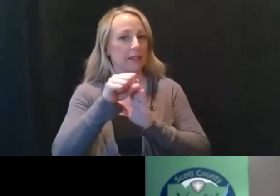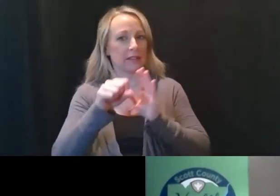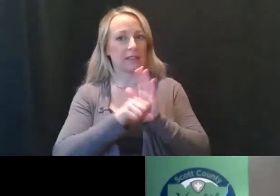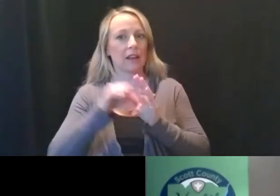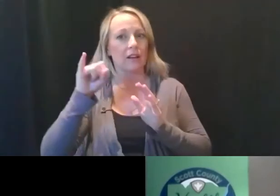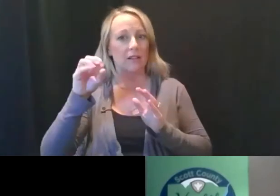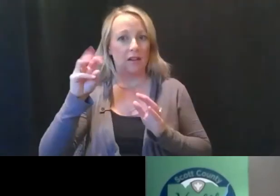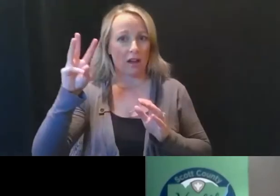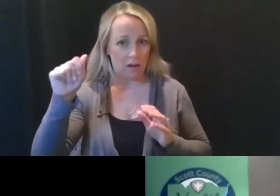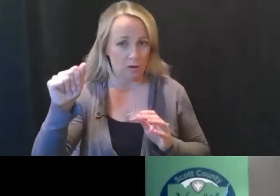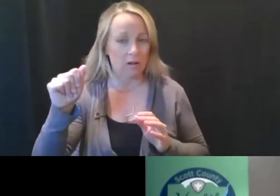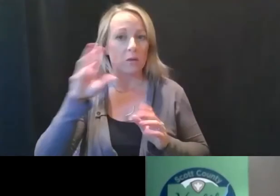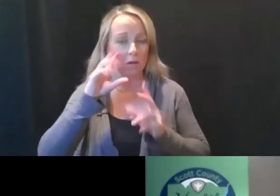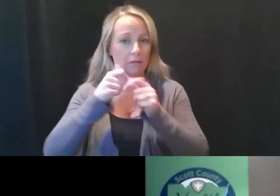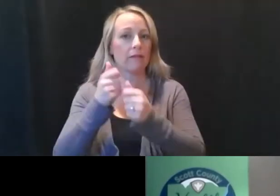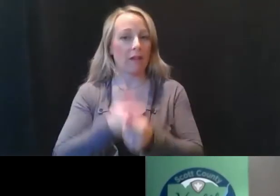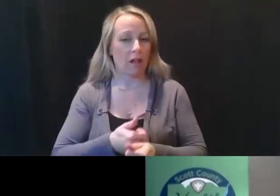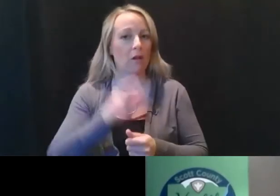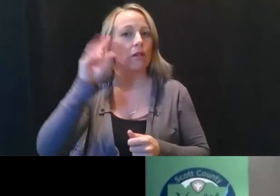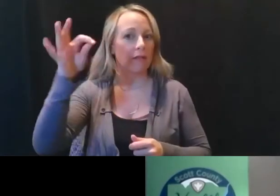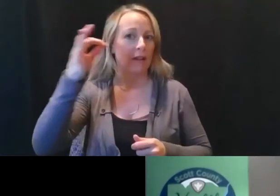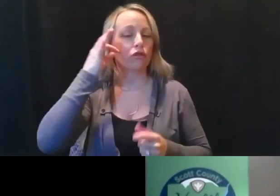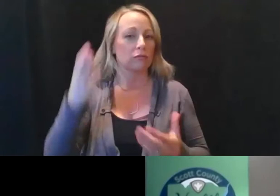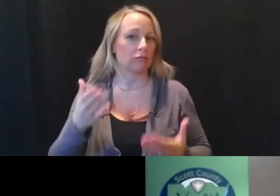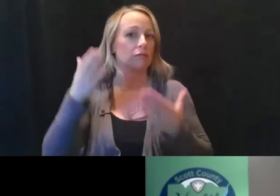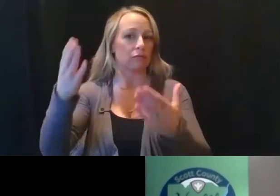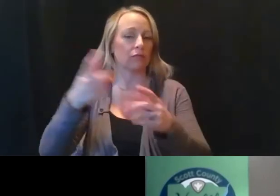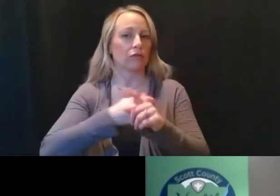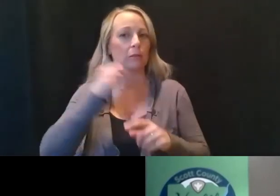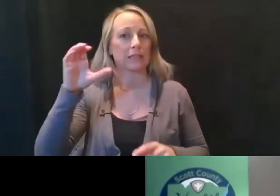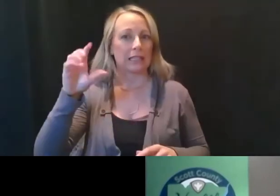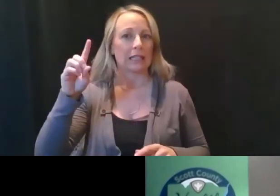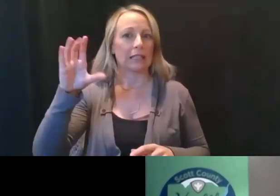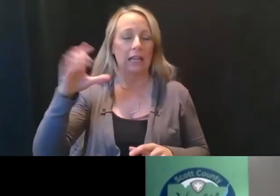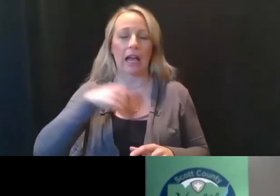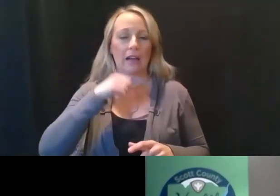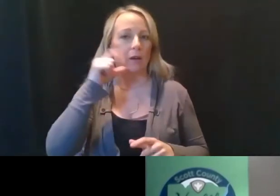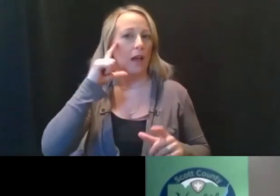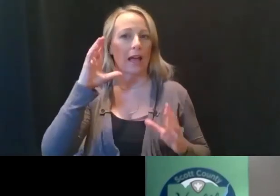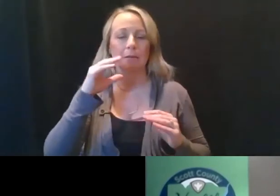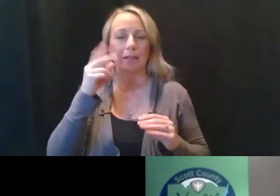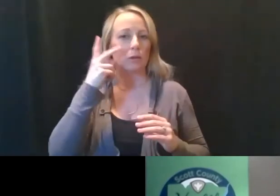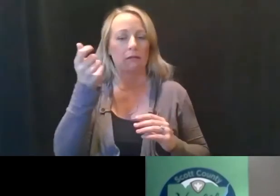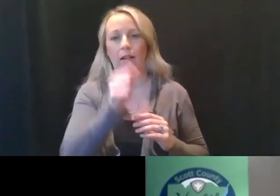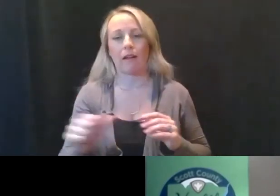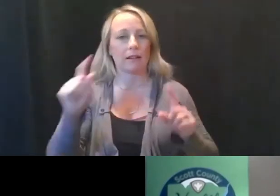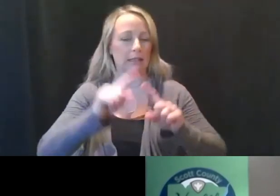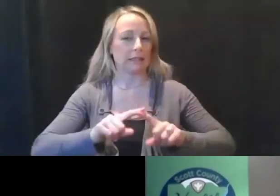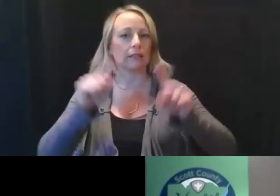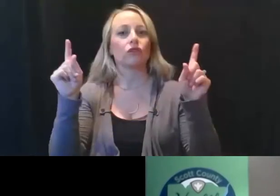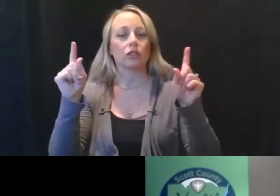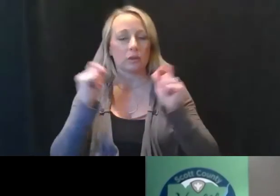them, follow the federal recommendations from the CDC. So I don't expect to see any difference in